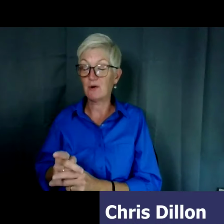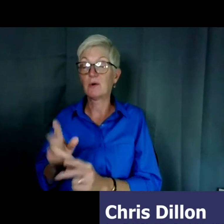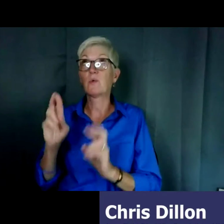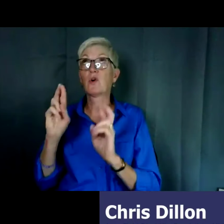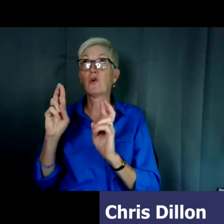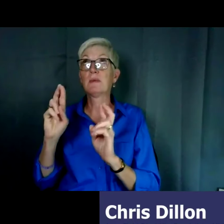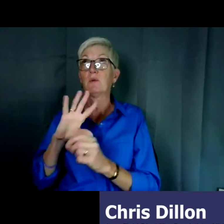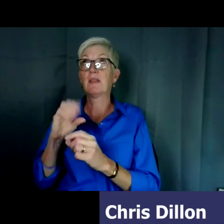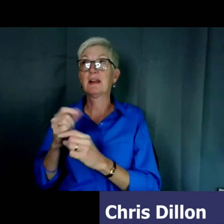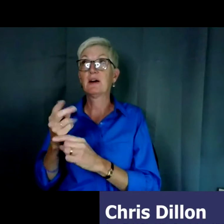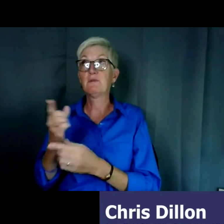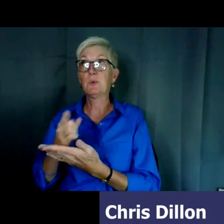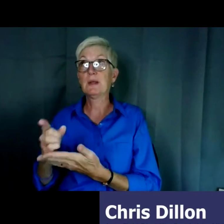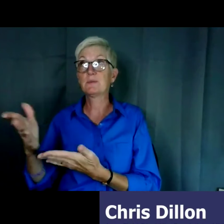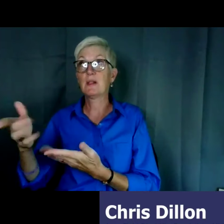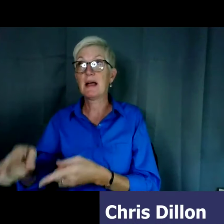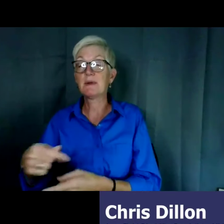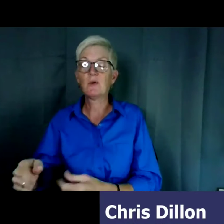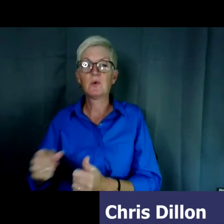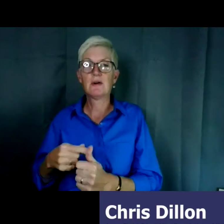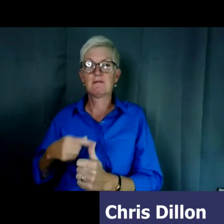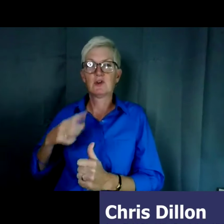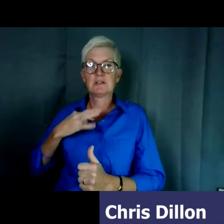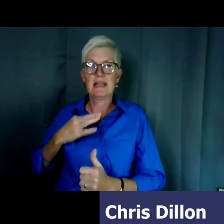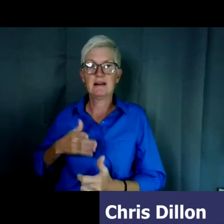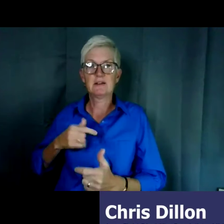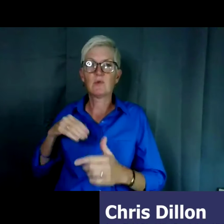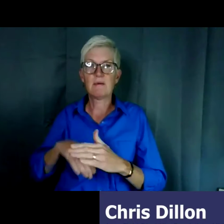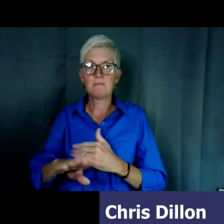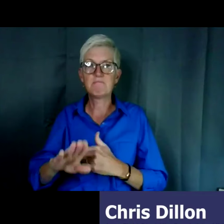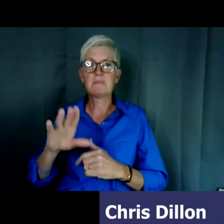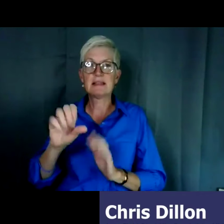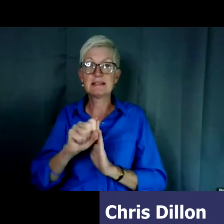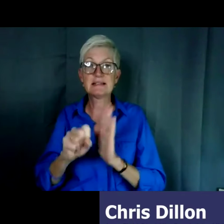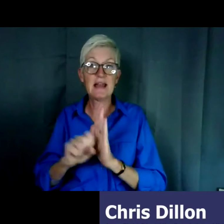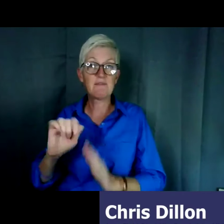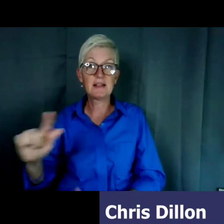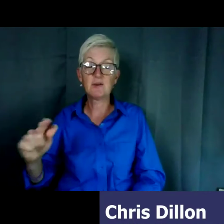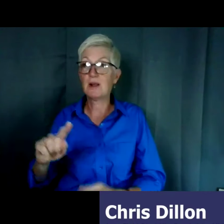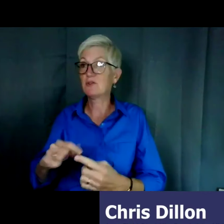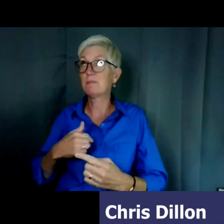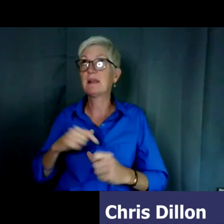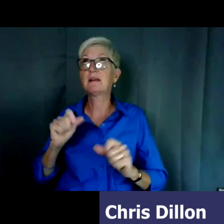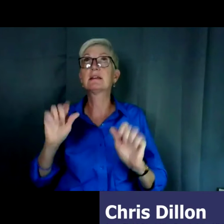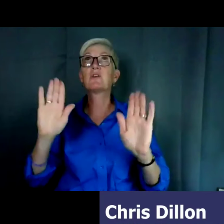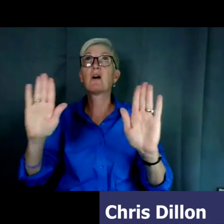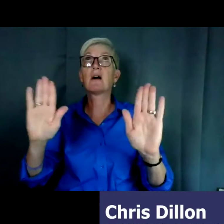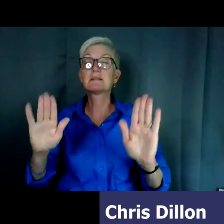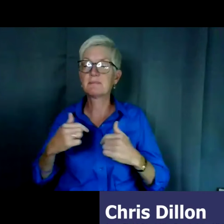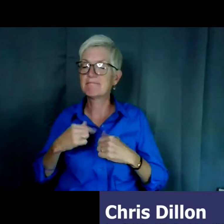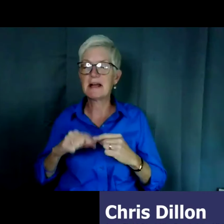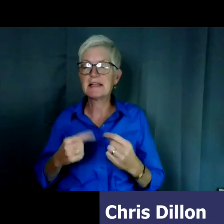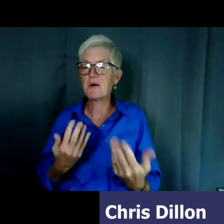happen, we should be able to get our first candidates coming through in the state of Illinois, which is, to me, is going to be awesome. I can't wait for this to